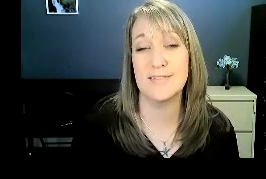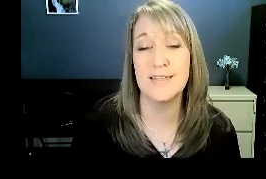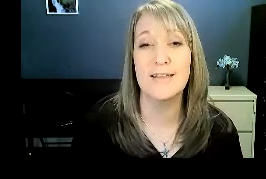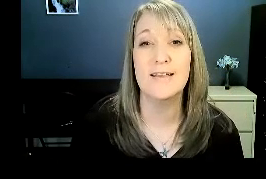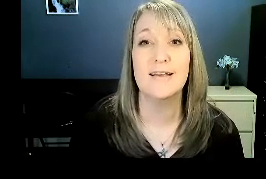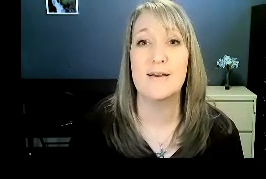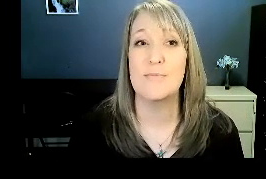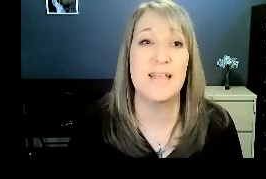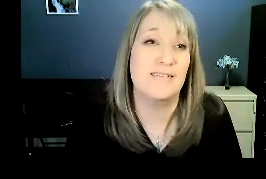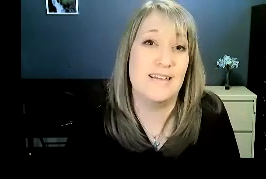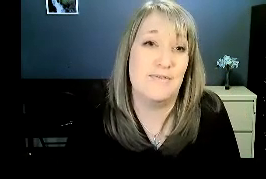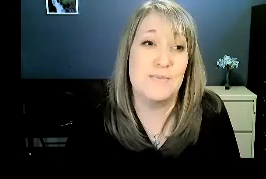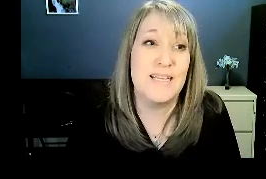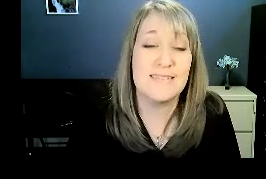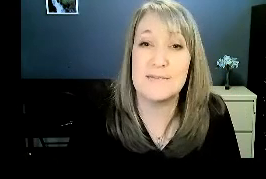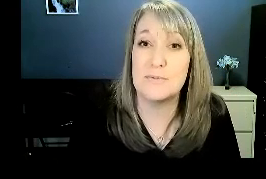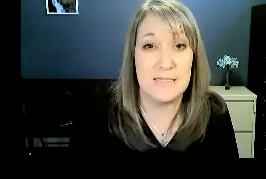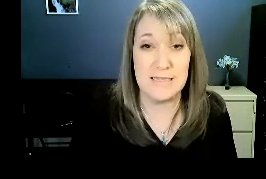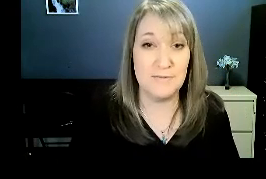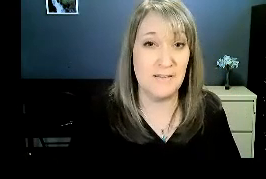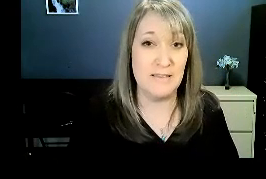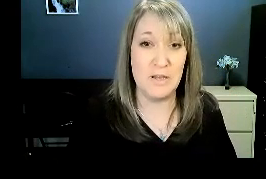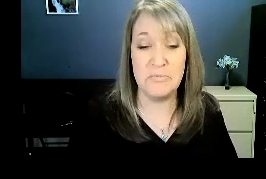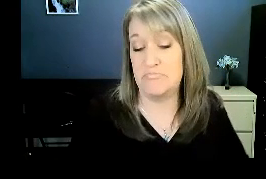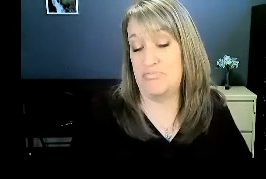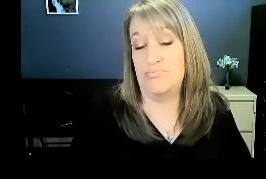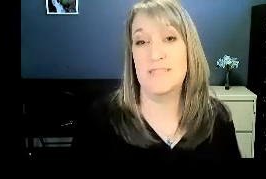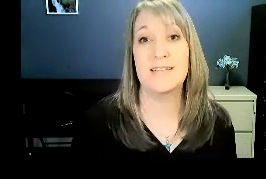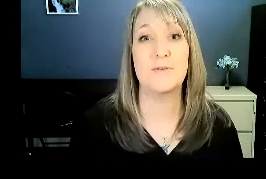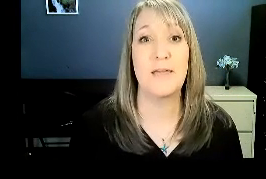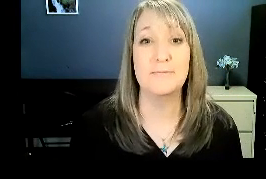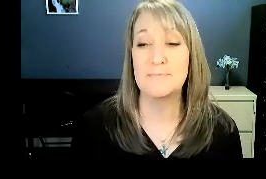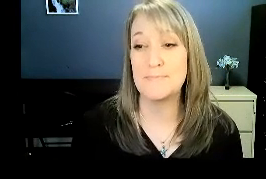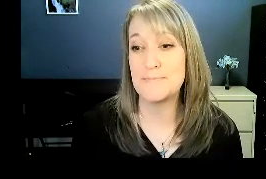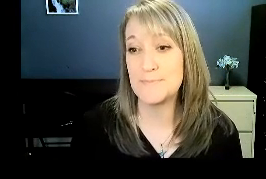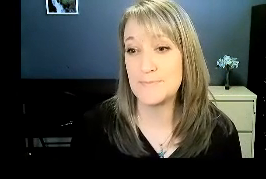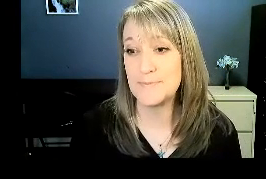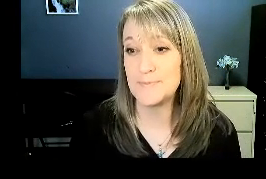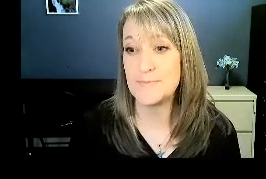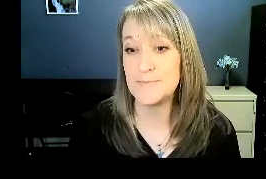classifiers. And if somebody else does it differently than you, that's okay.